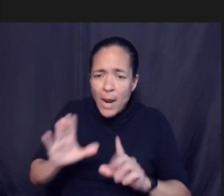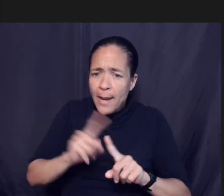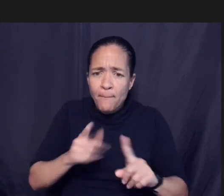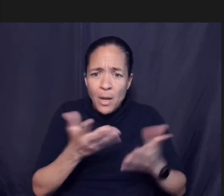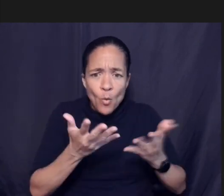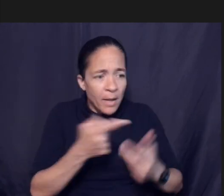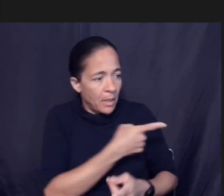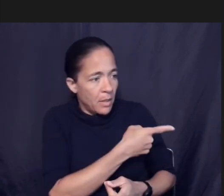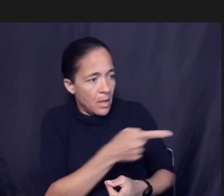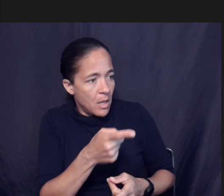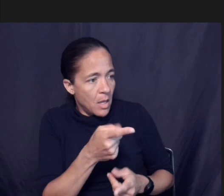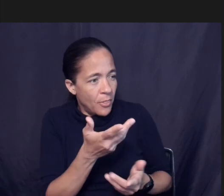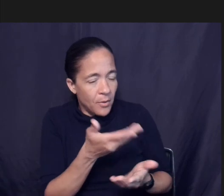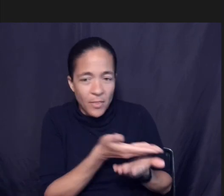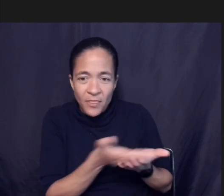Like,